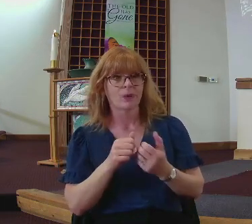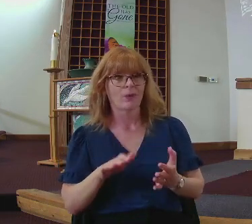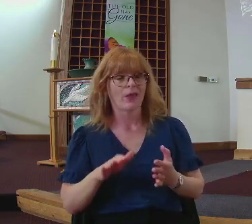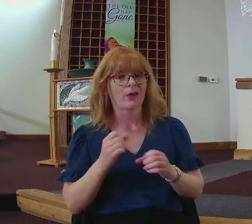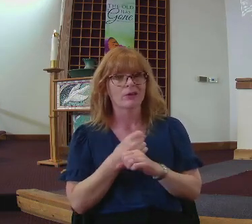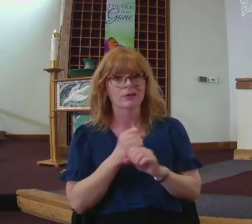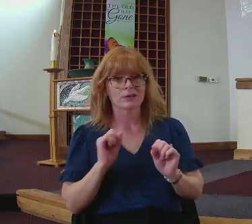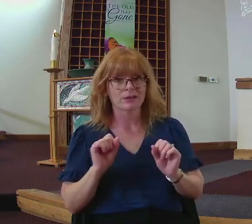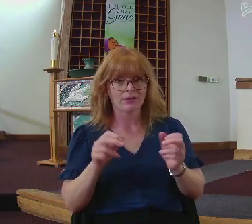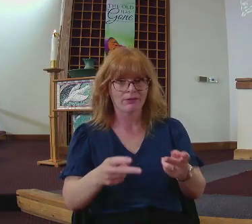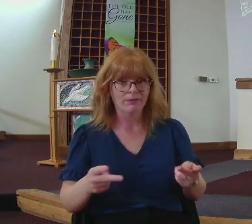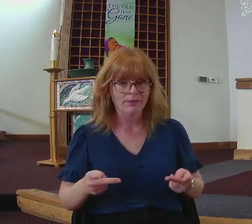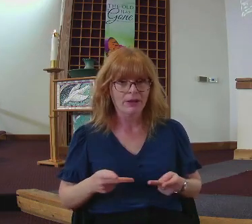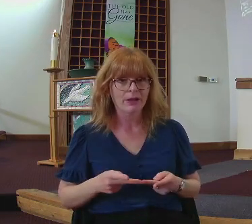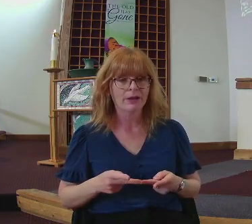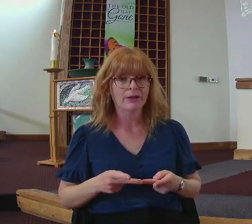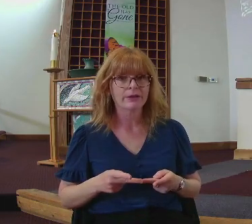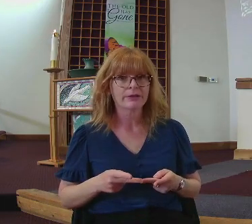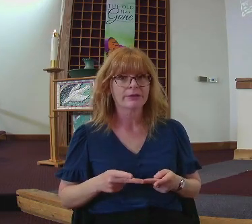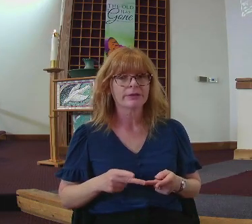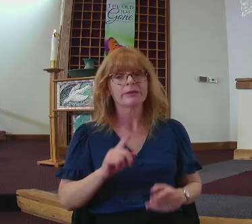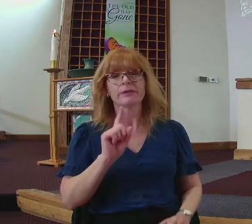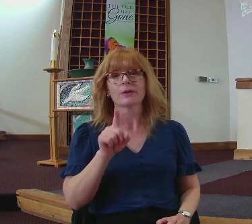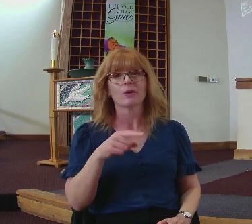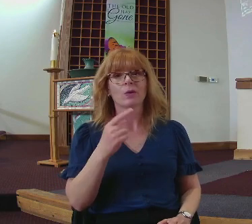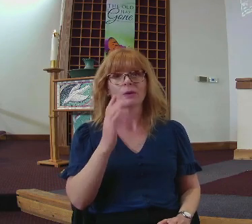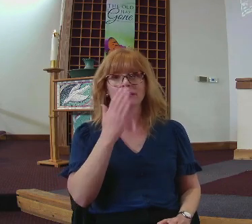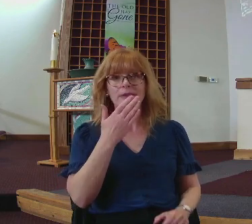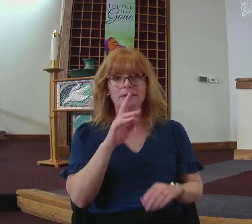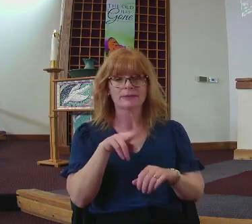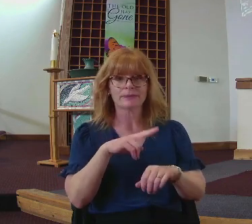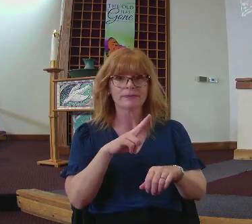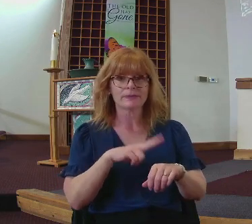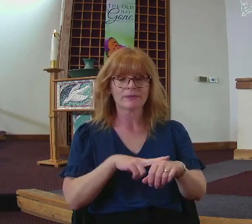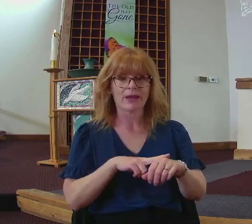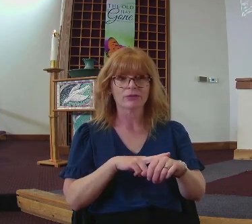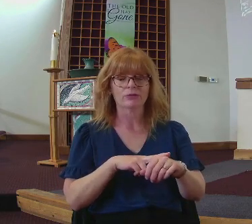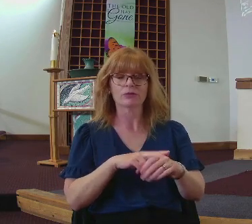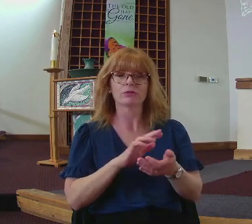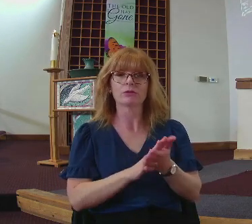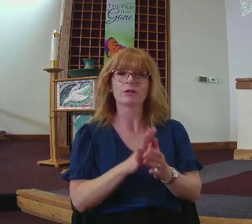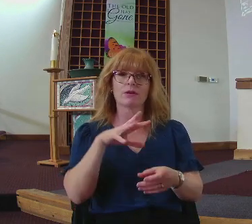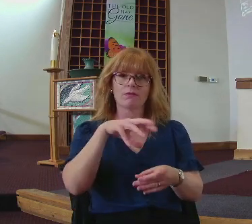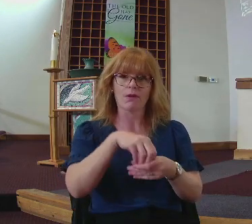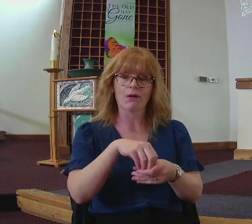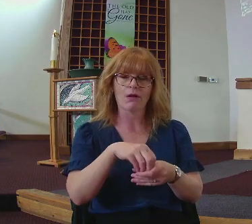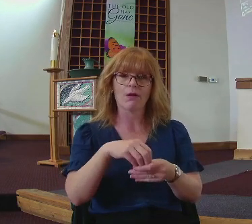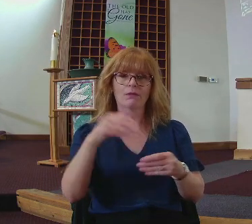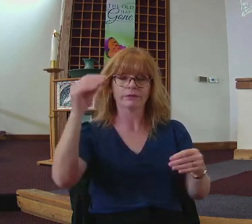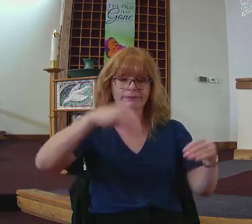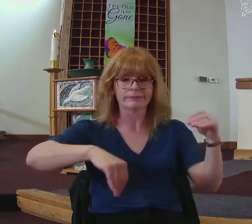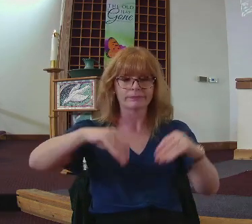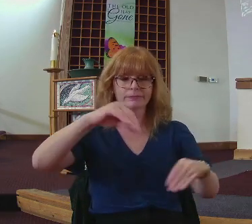Safe place. It only seemed natural that Chloe Circle would want to be involved in putting the Welcome Home kits together as we